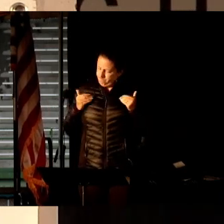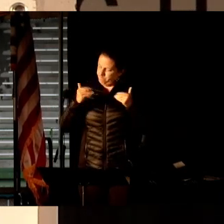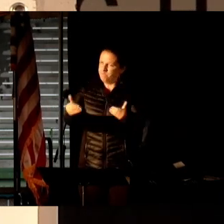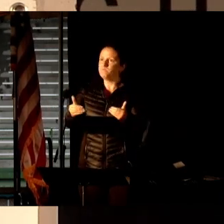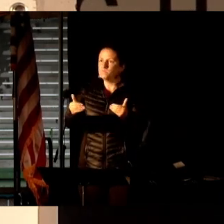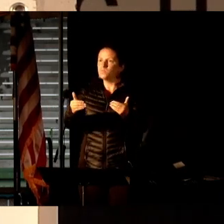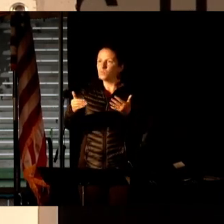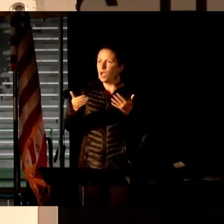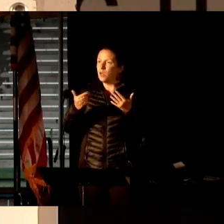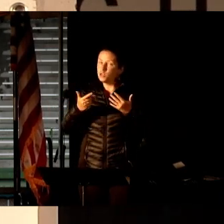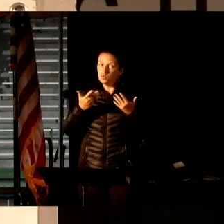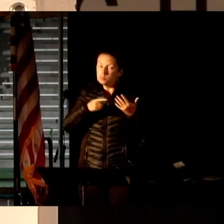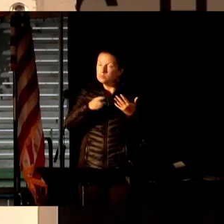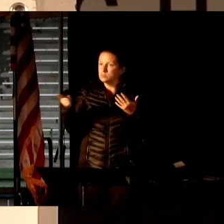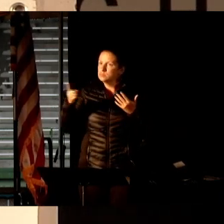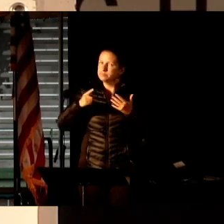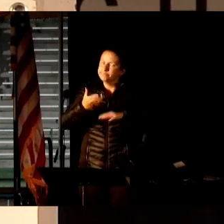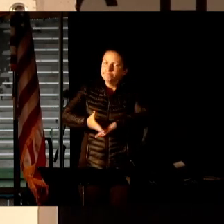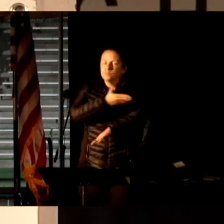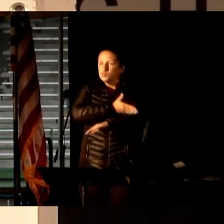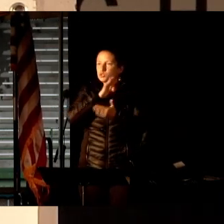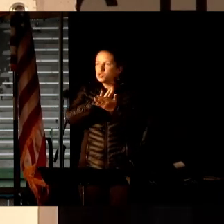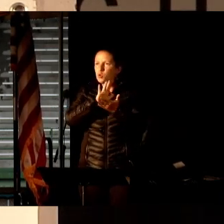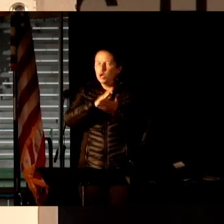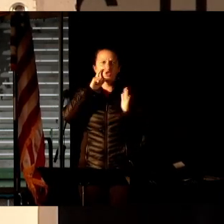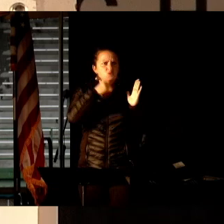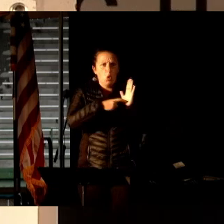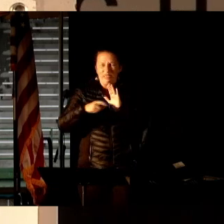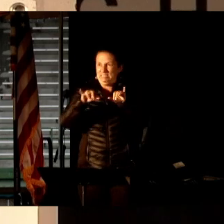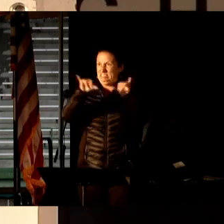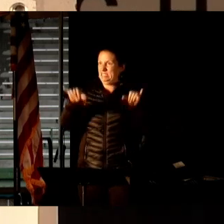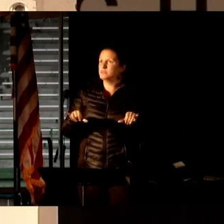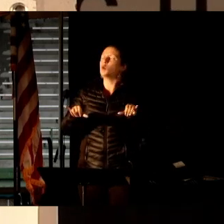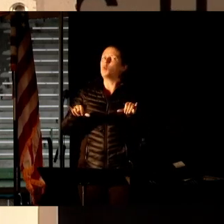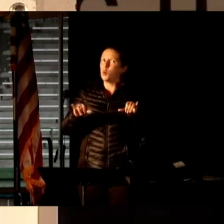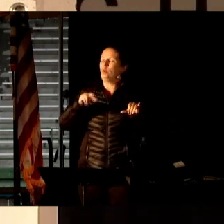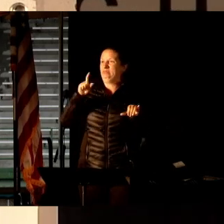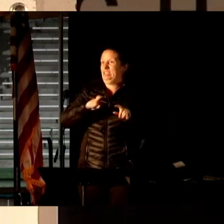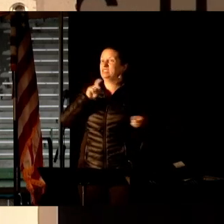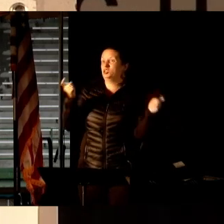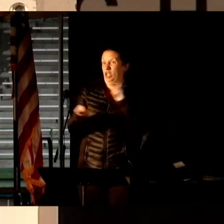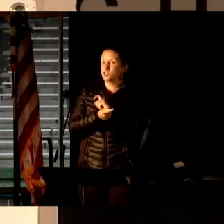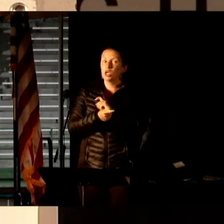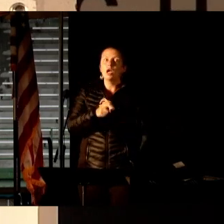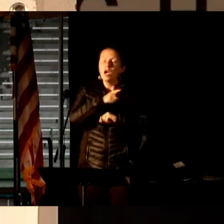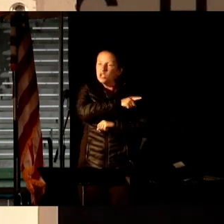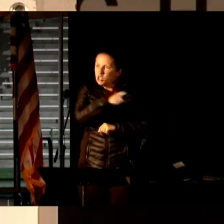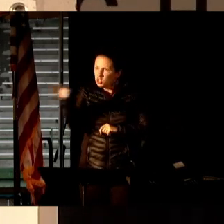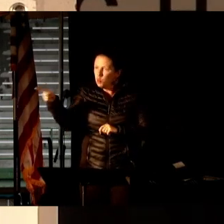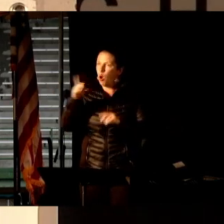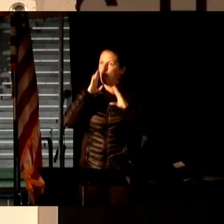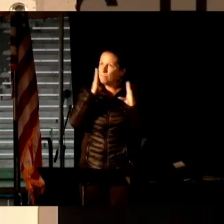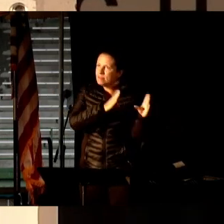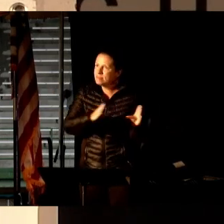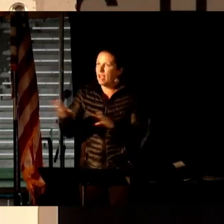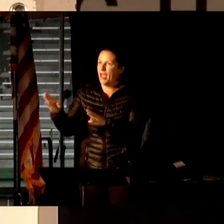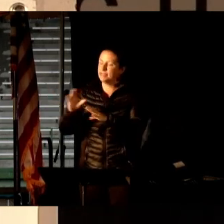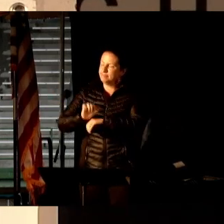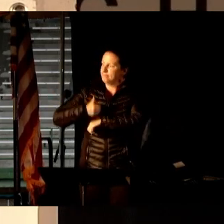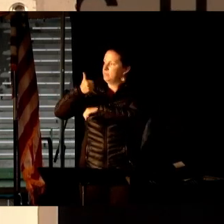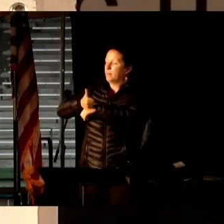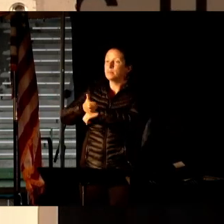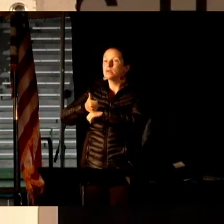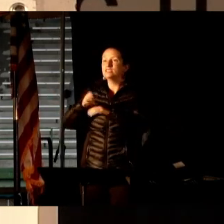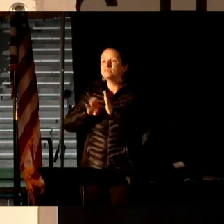school better. You identified systems that needed to be tweaked, and you did the hard work of planning and implementing community building to bring us